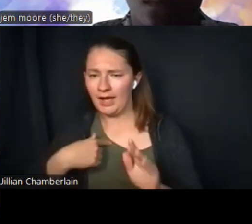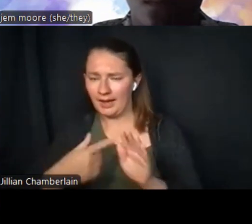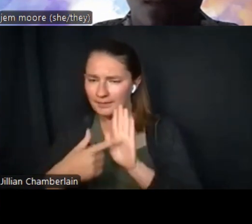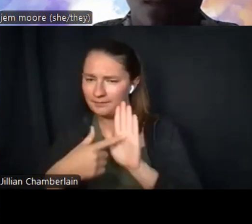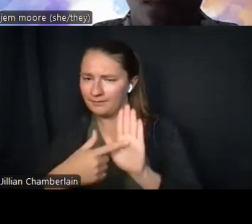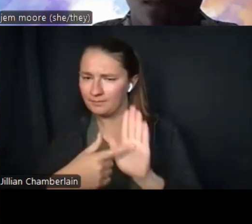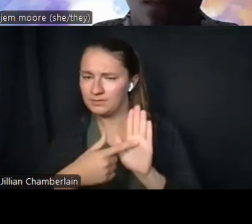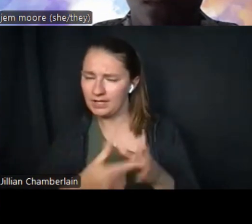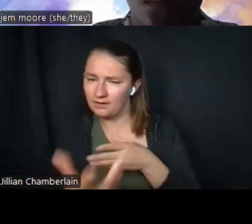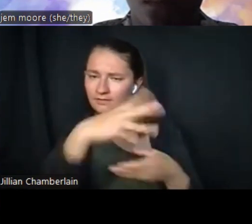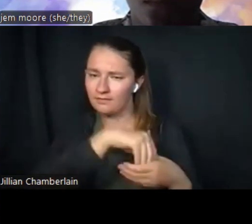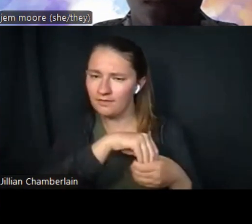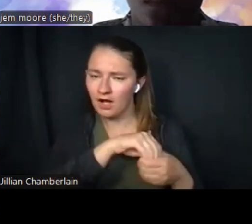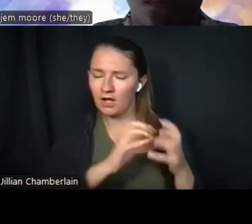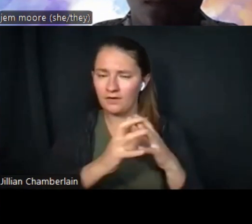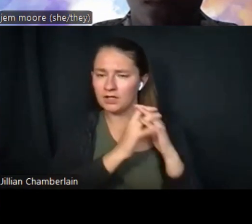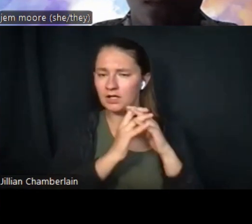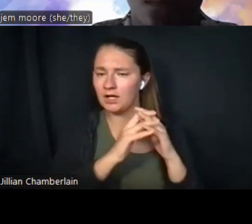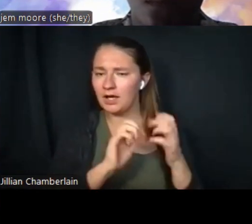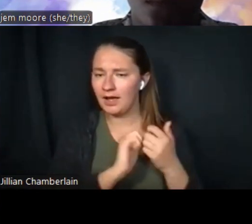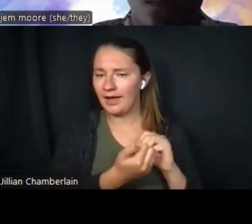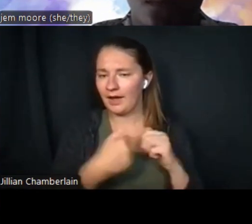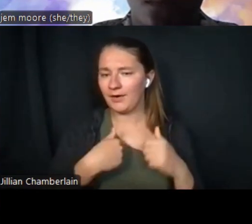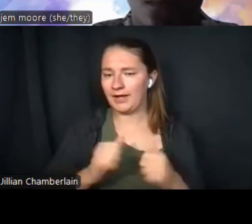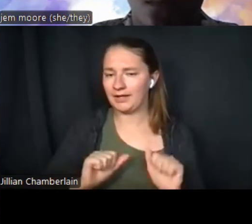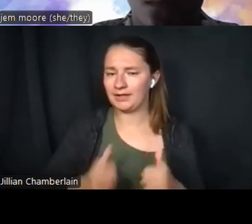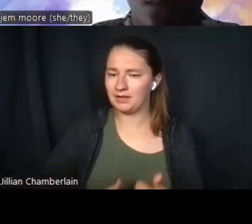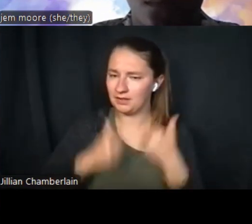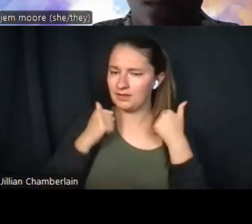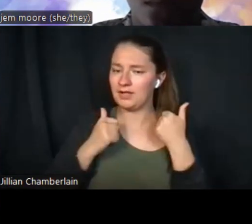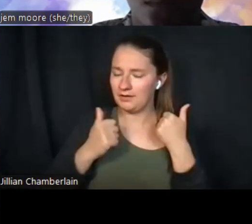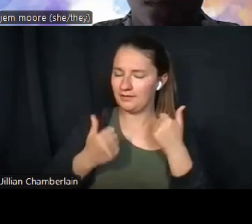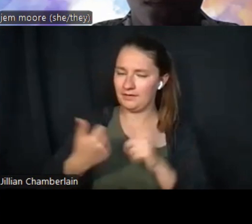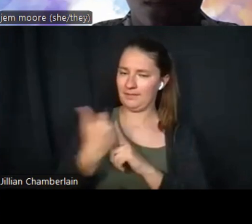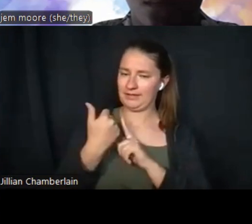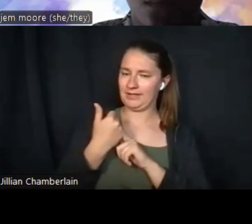being able to live authentically within both elements of those communities.